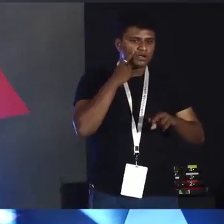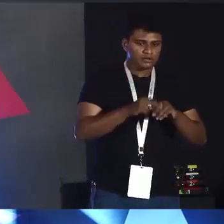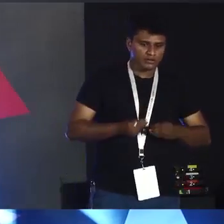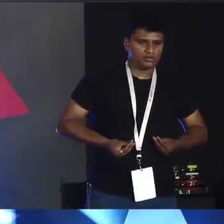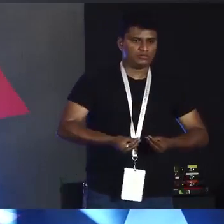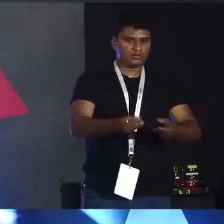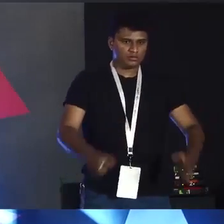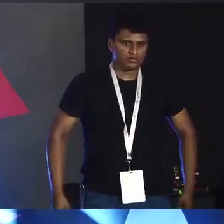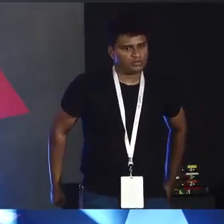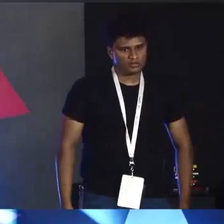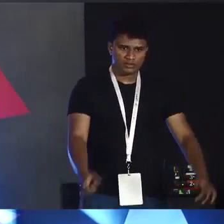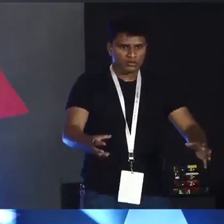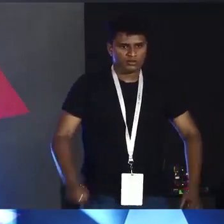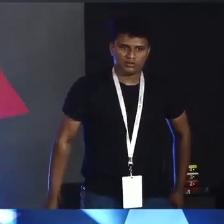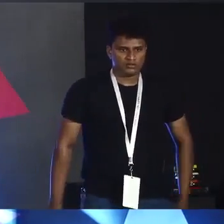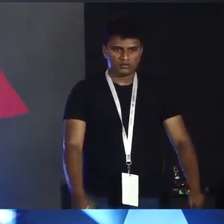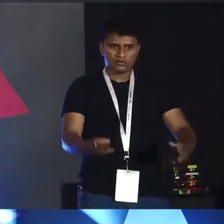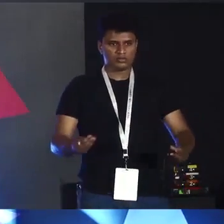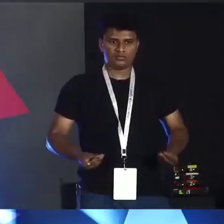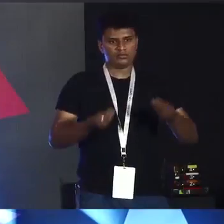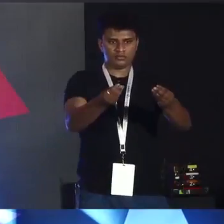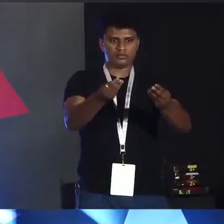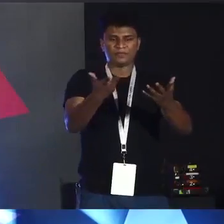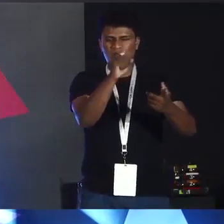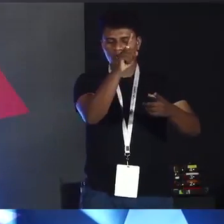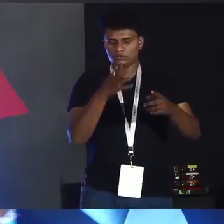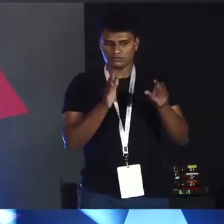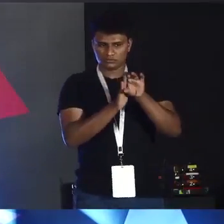enough. We have seen Anandwan, which is the temple, you know,